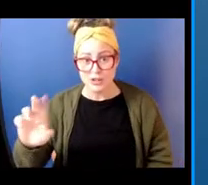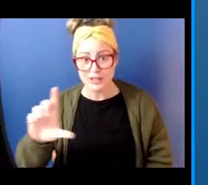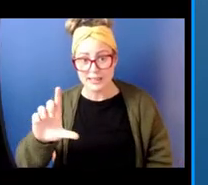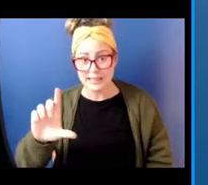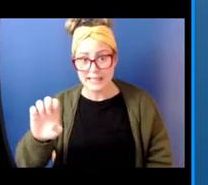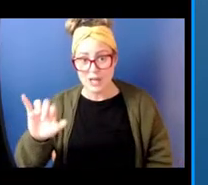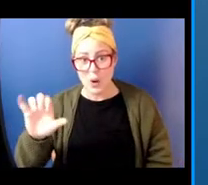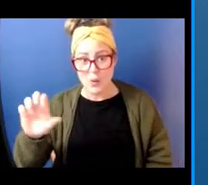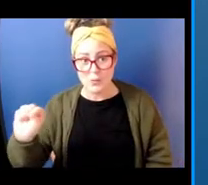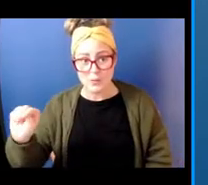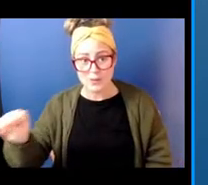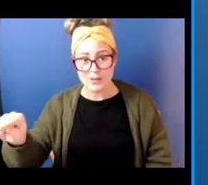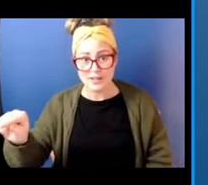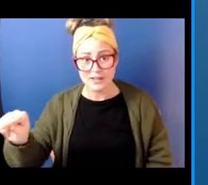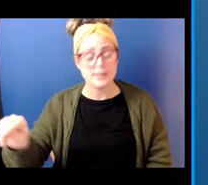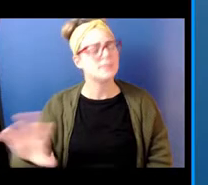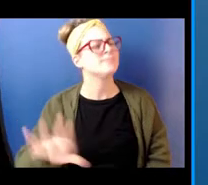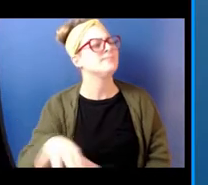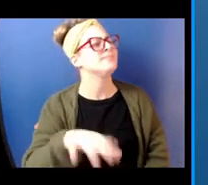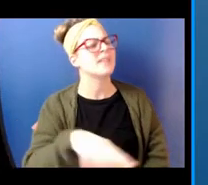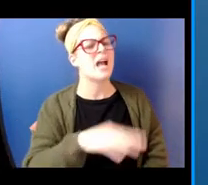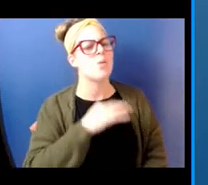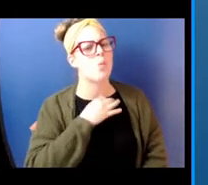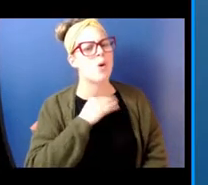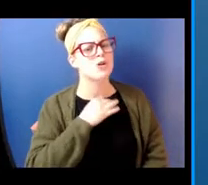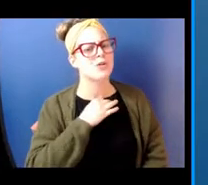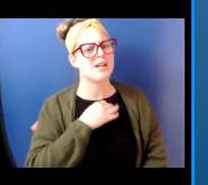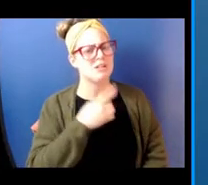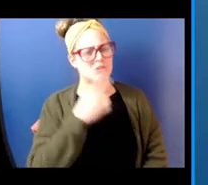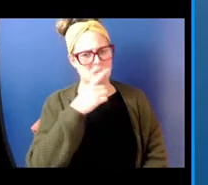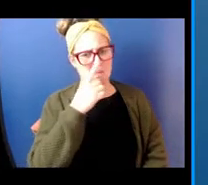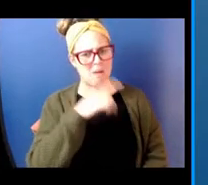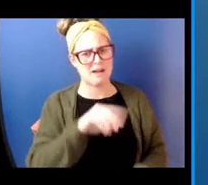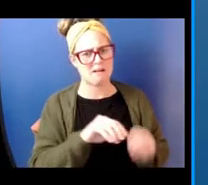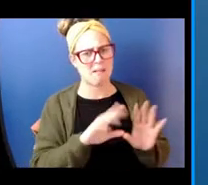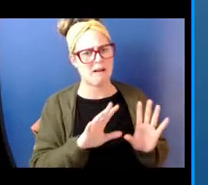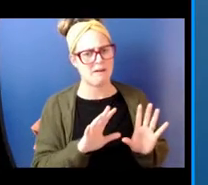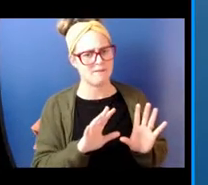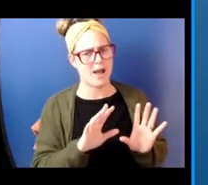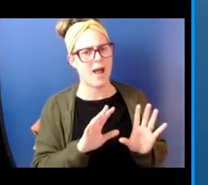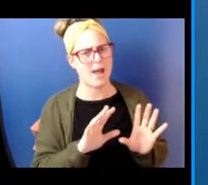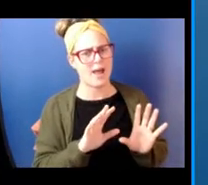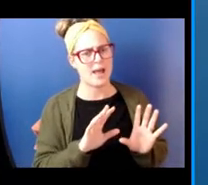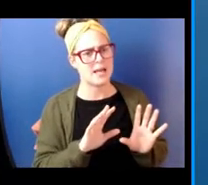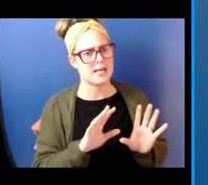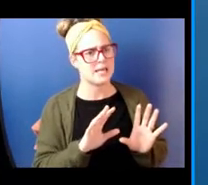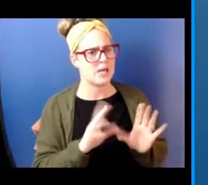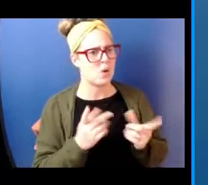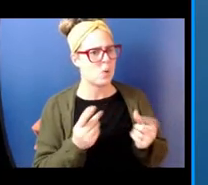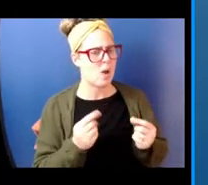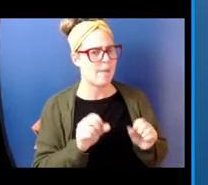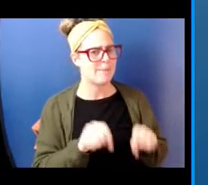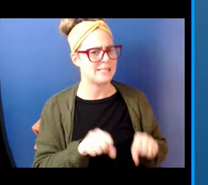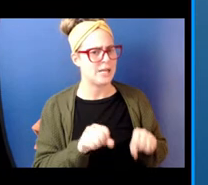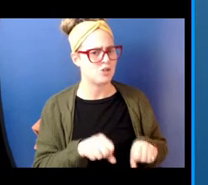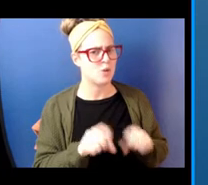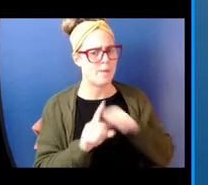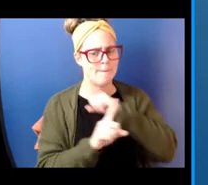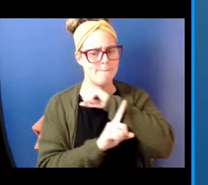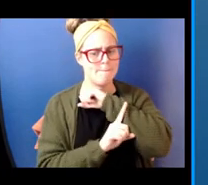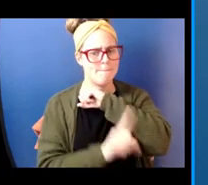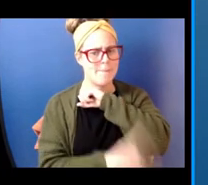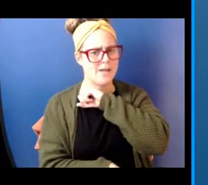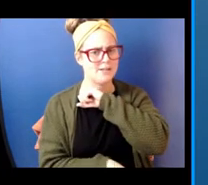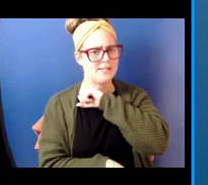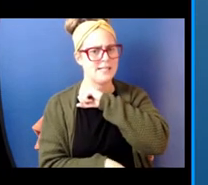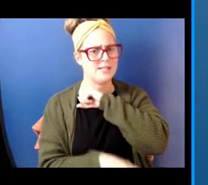yeah I was wondering um if if you could clarify uh what the potential penalties are for